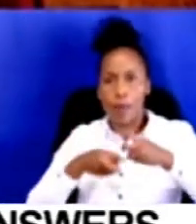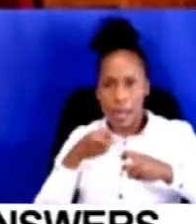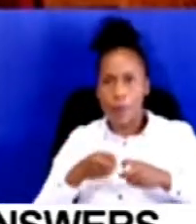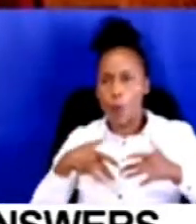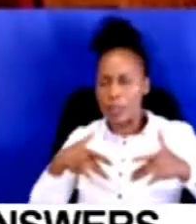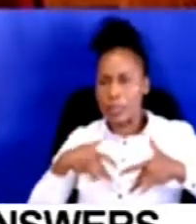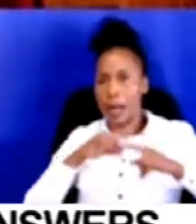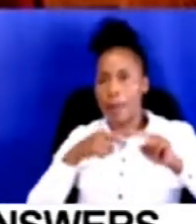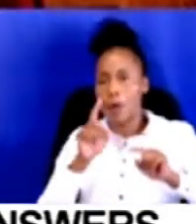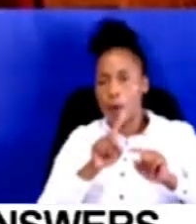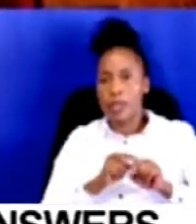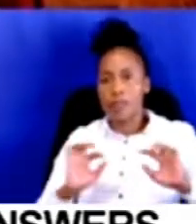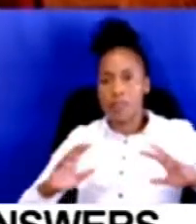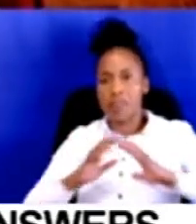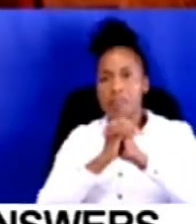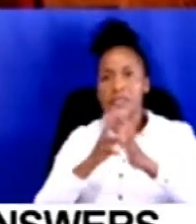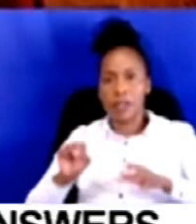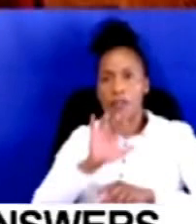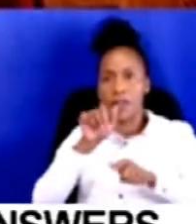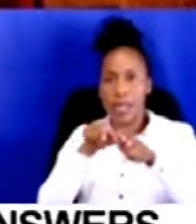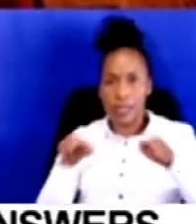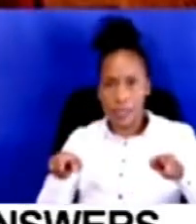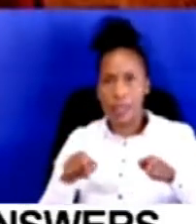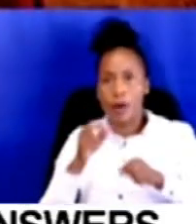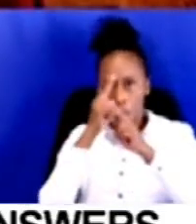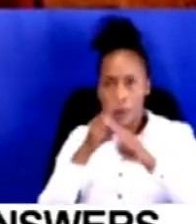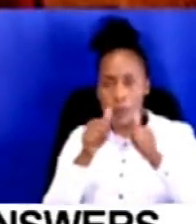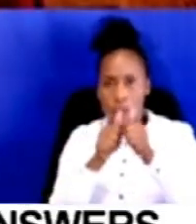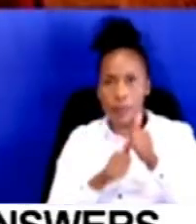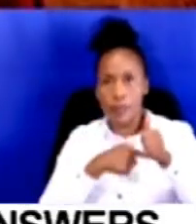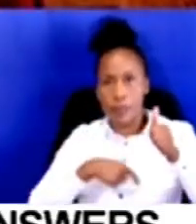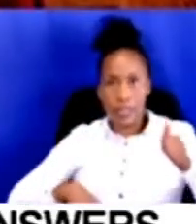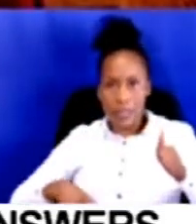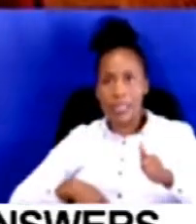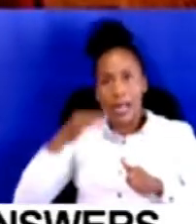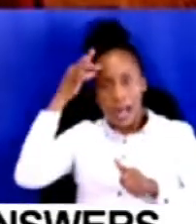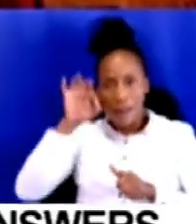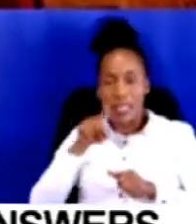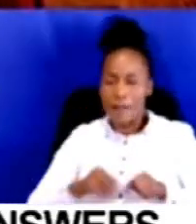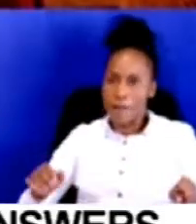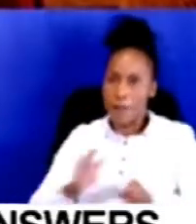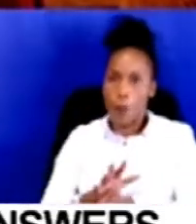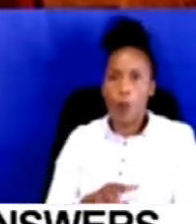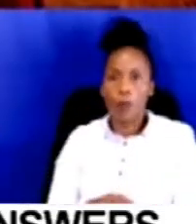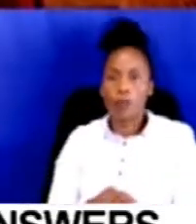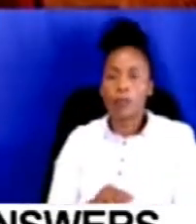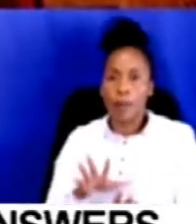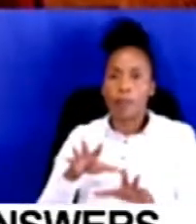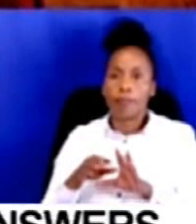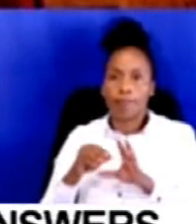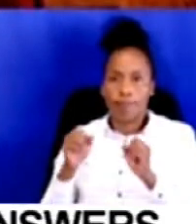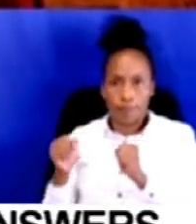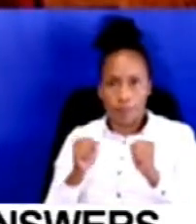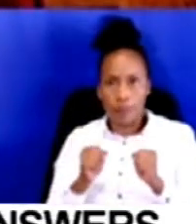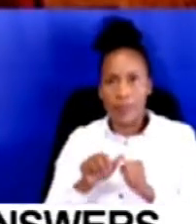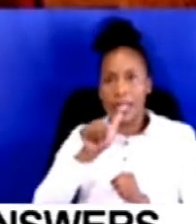South Africa. Honorable Deputy President, the state is a permanent entity and the ANC contests power so